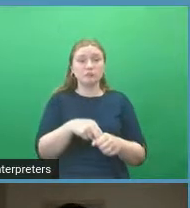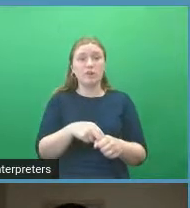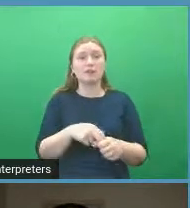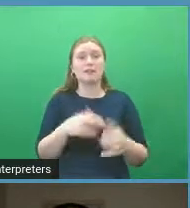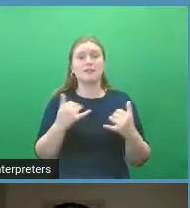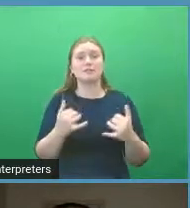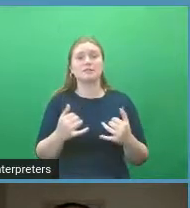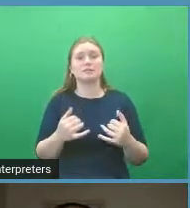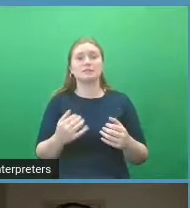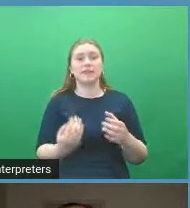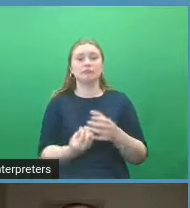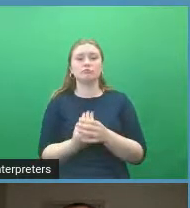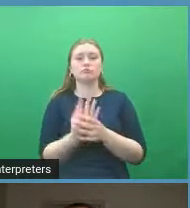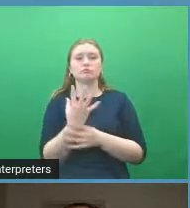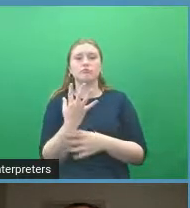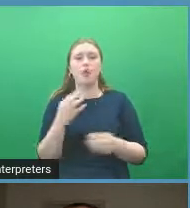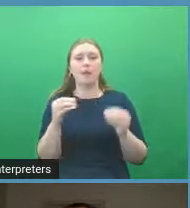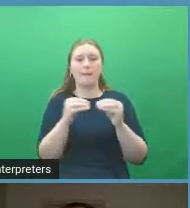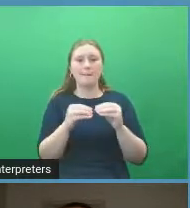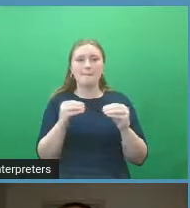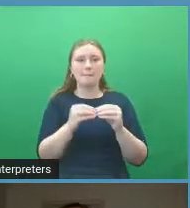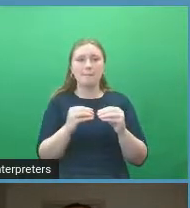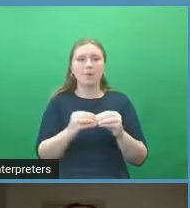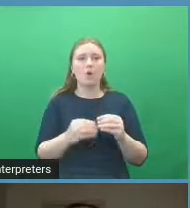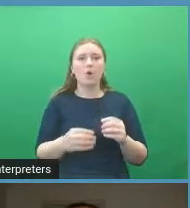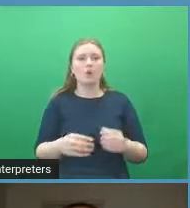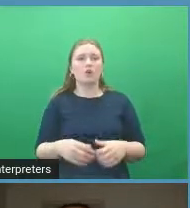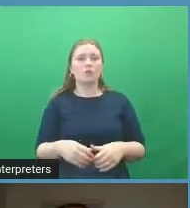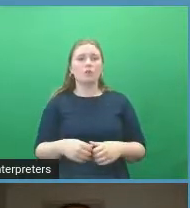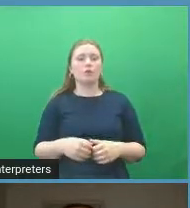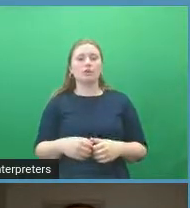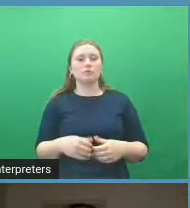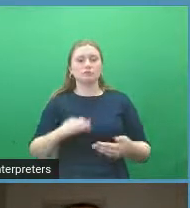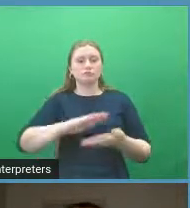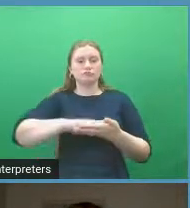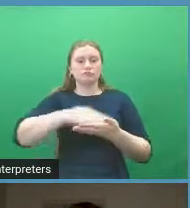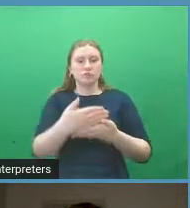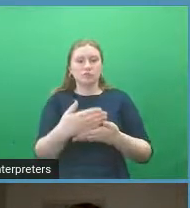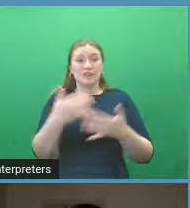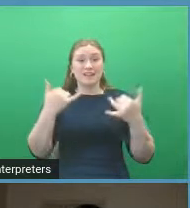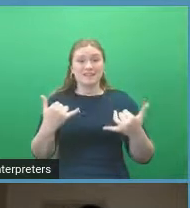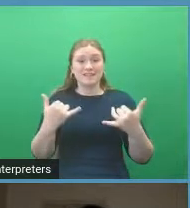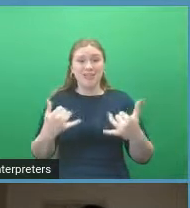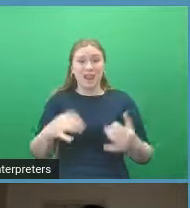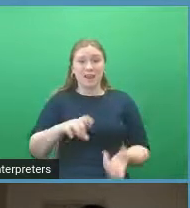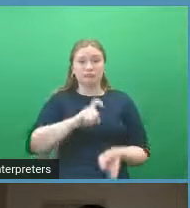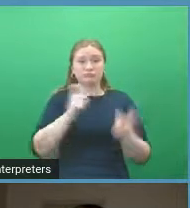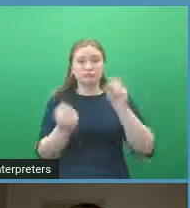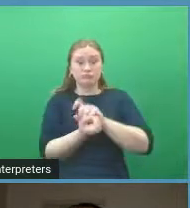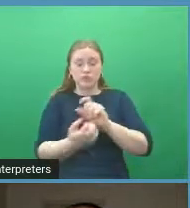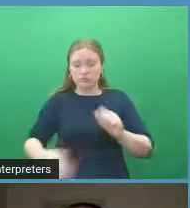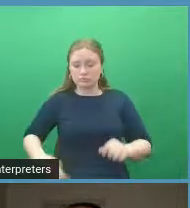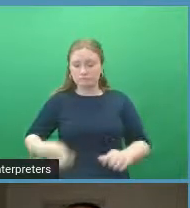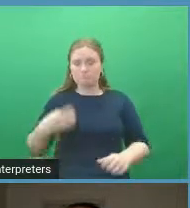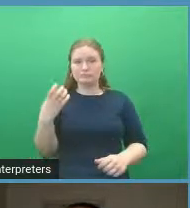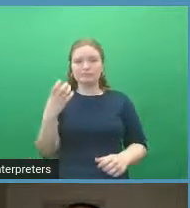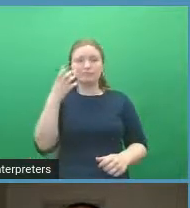more sophisticated with computers in our pockets and easily available digital tools.